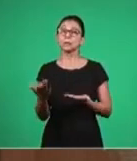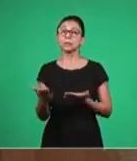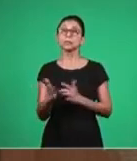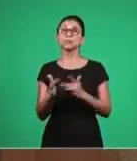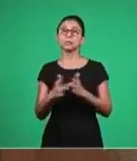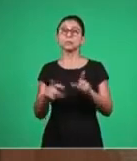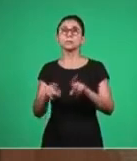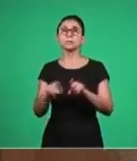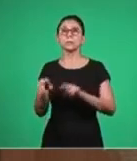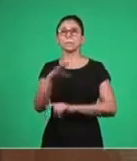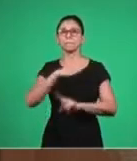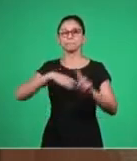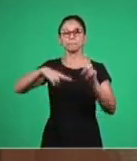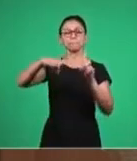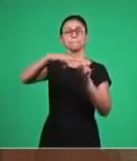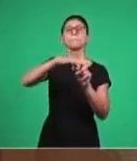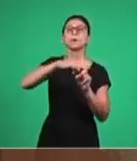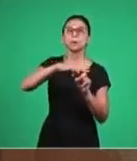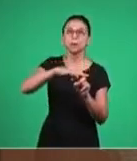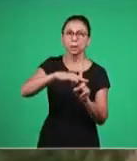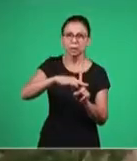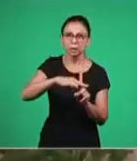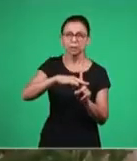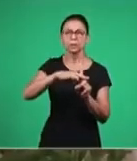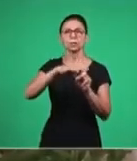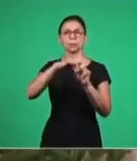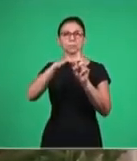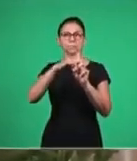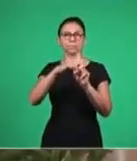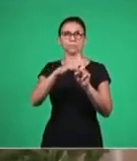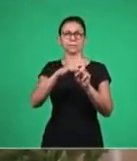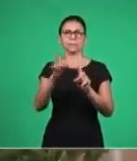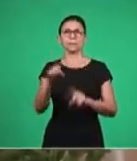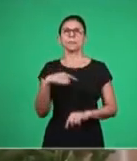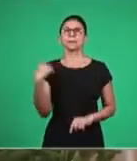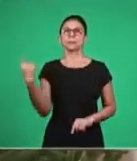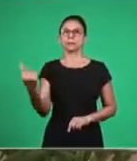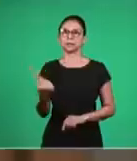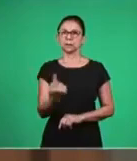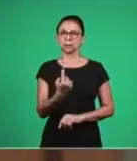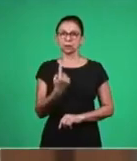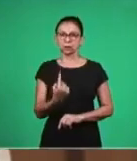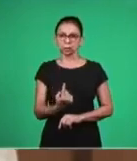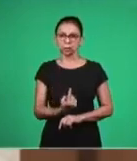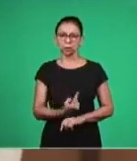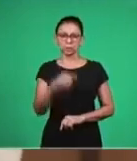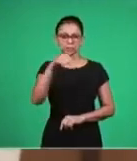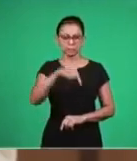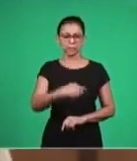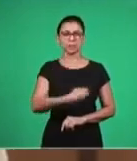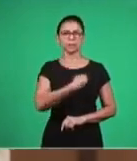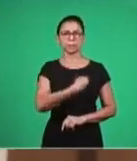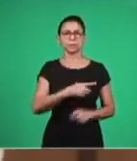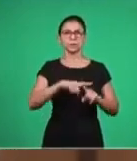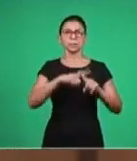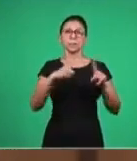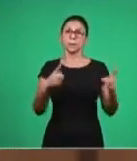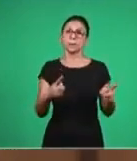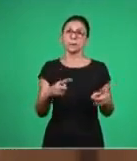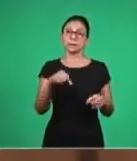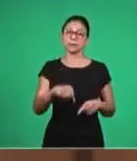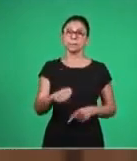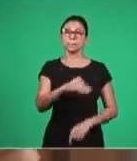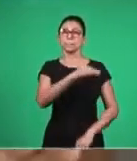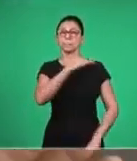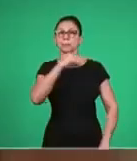of Jesus. They go through death, going through that man that comes to this life. It only goes to another